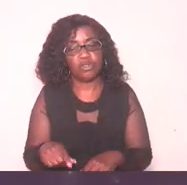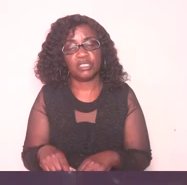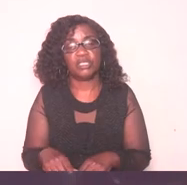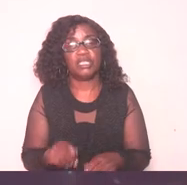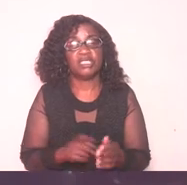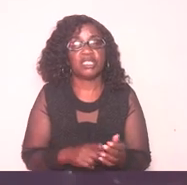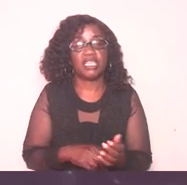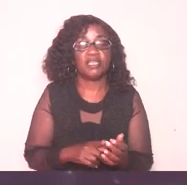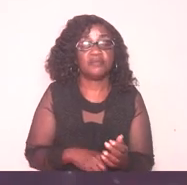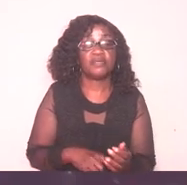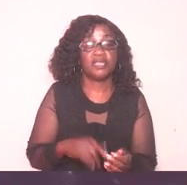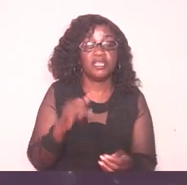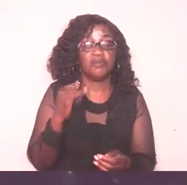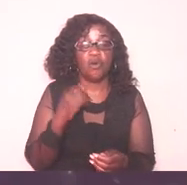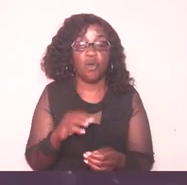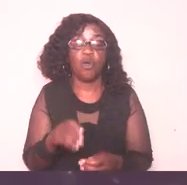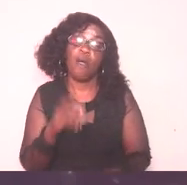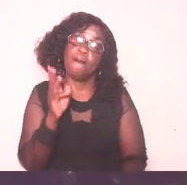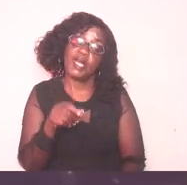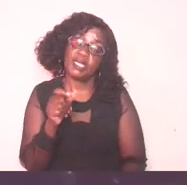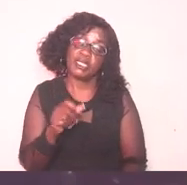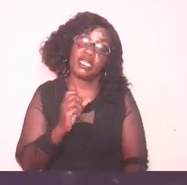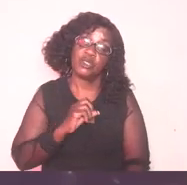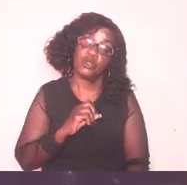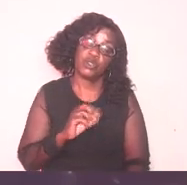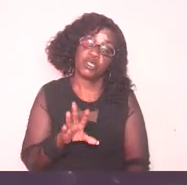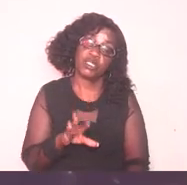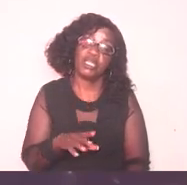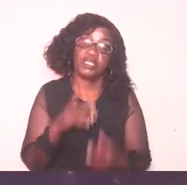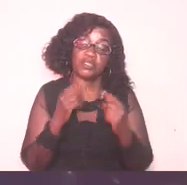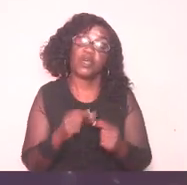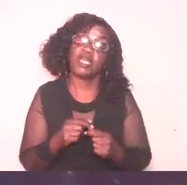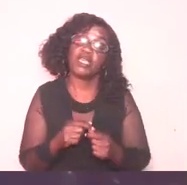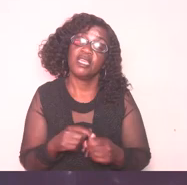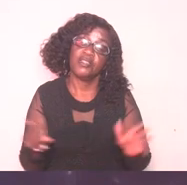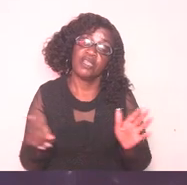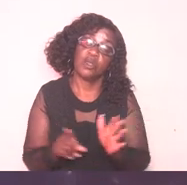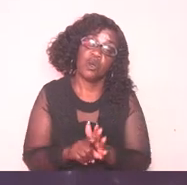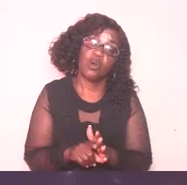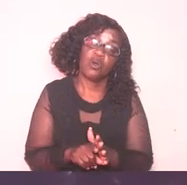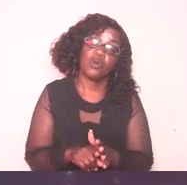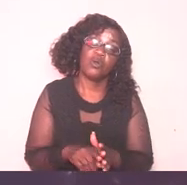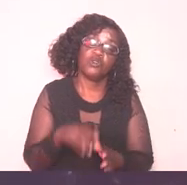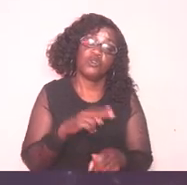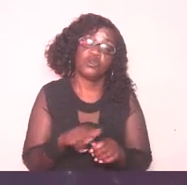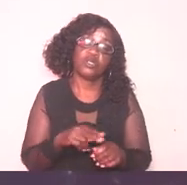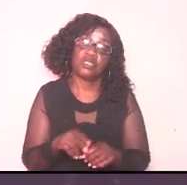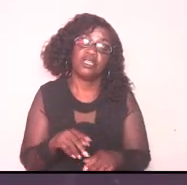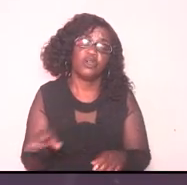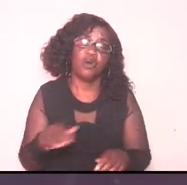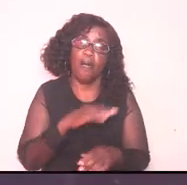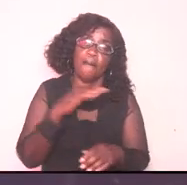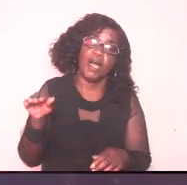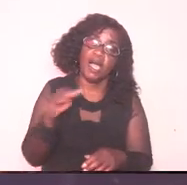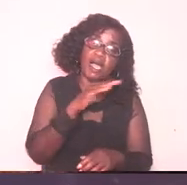sex. We think sex is more of an individual choice. This is where the law should be applicable, right? We don't think if you try to create a bar for individuals